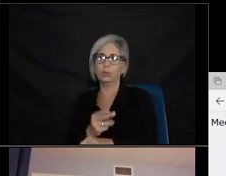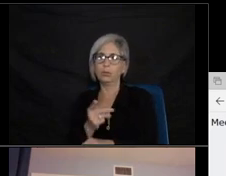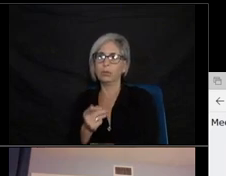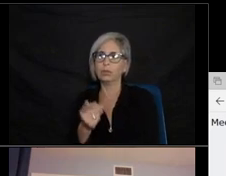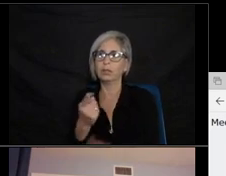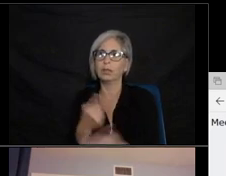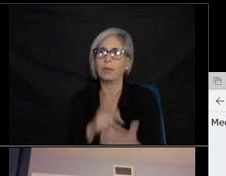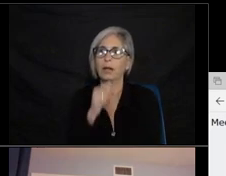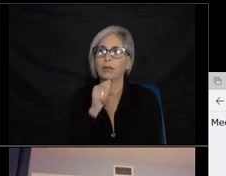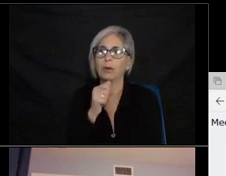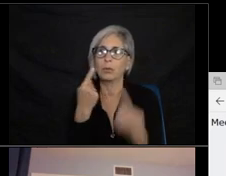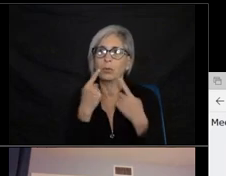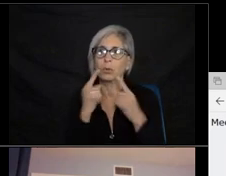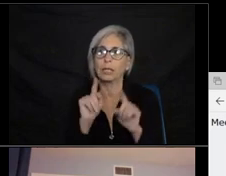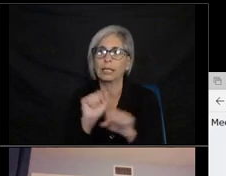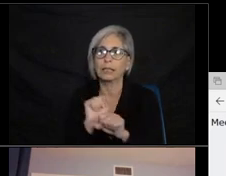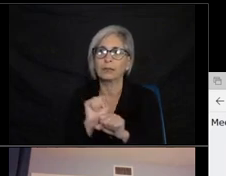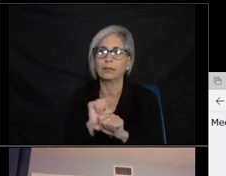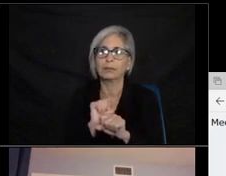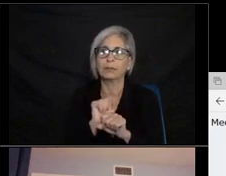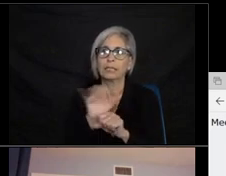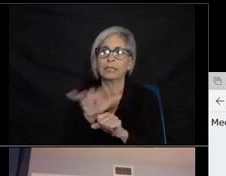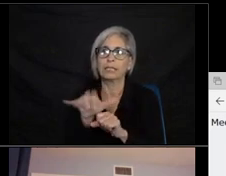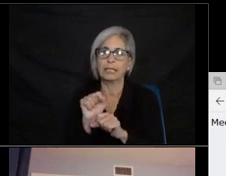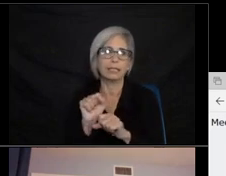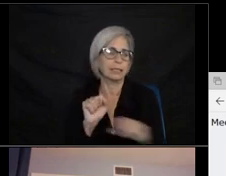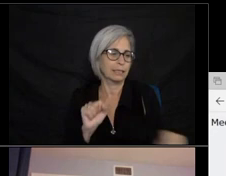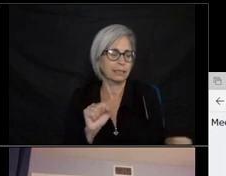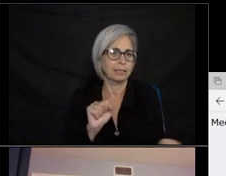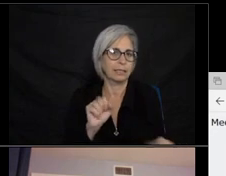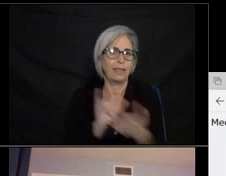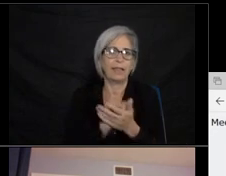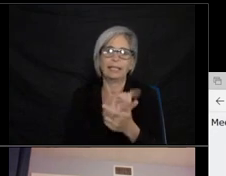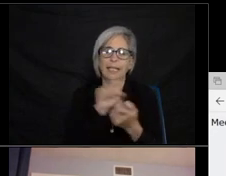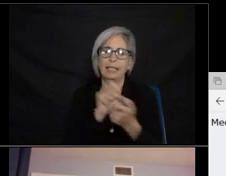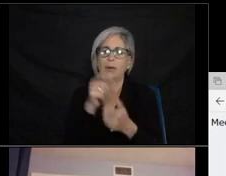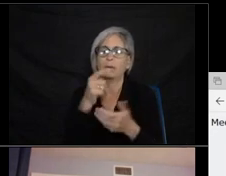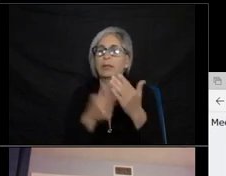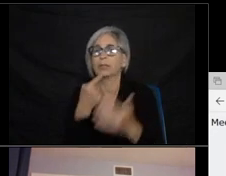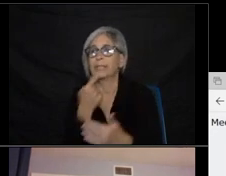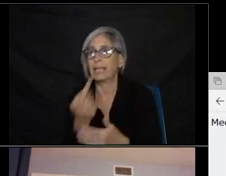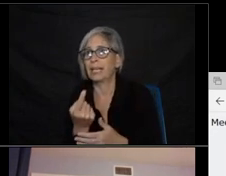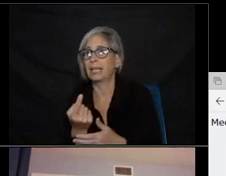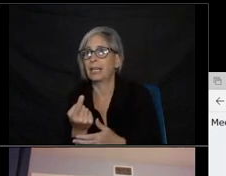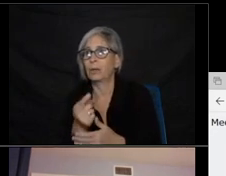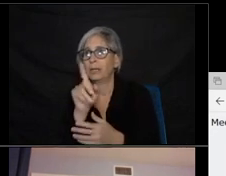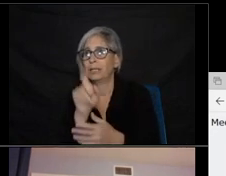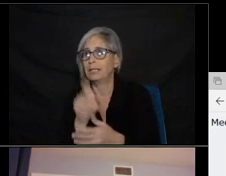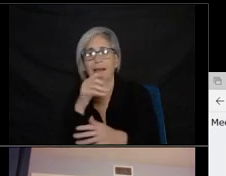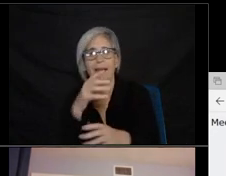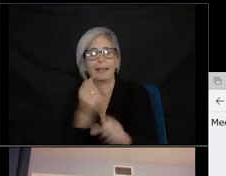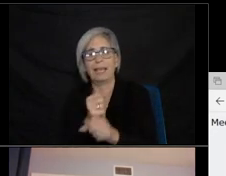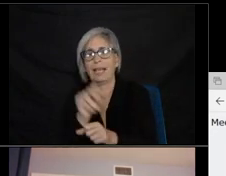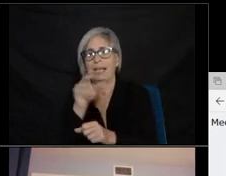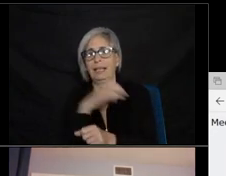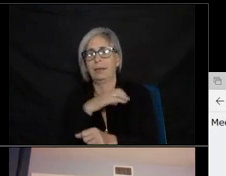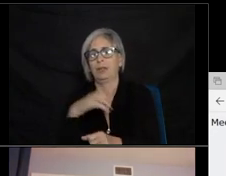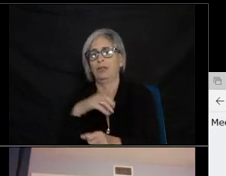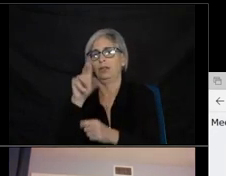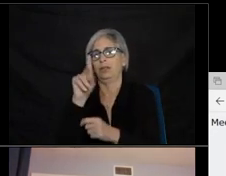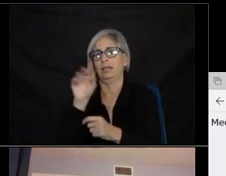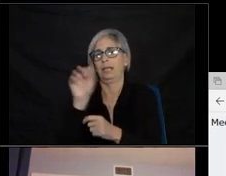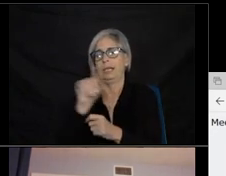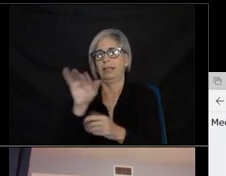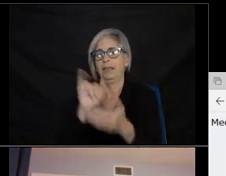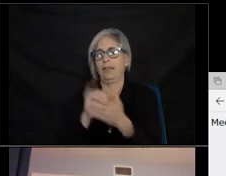your microphone's working? Yes, that's exactly what I was going to say. We didn't get Commissioner Katz